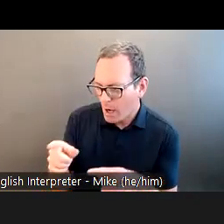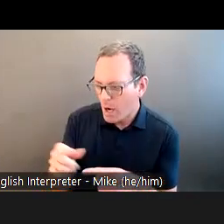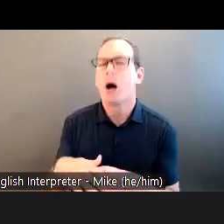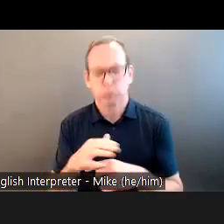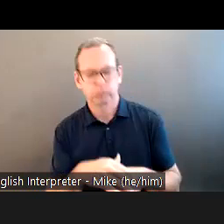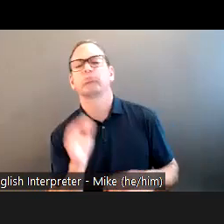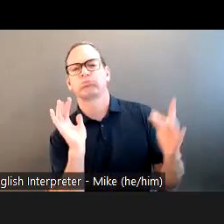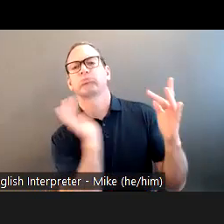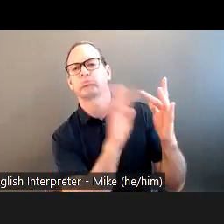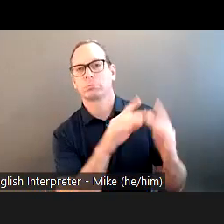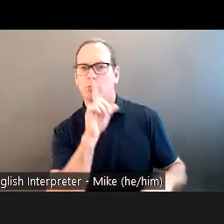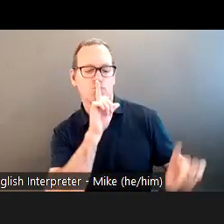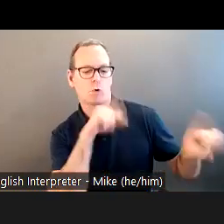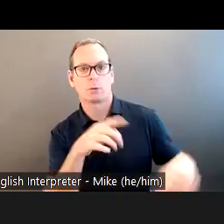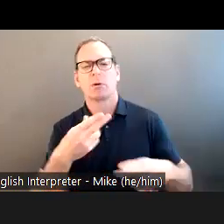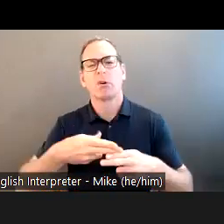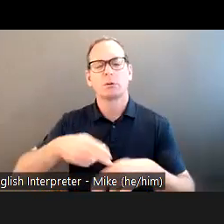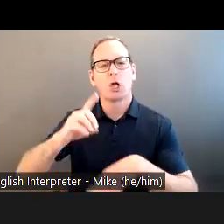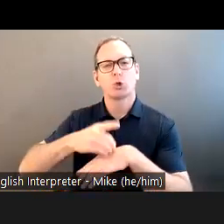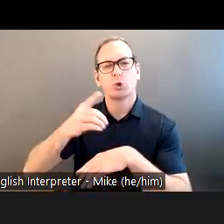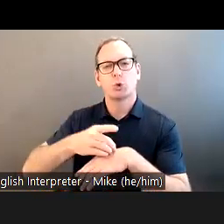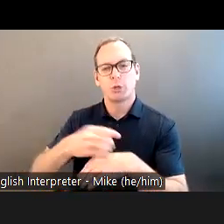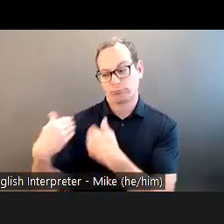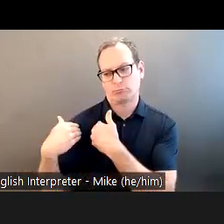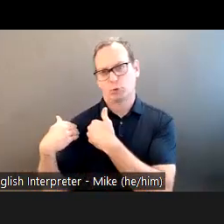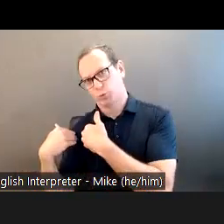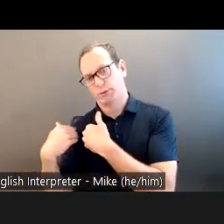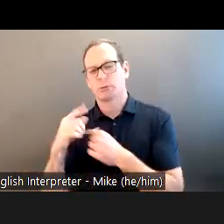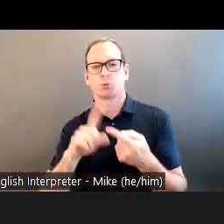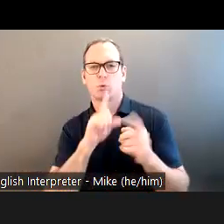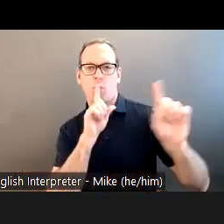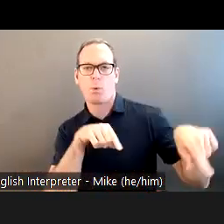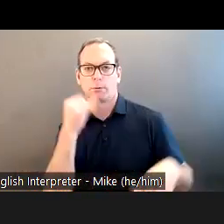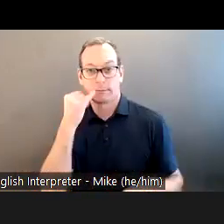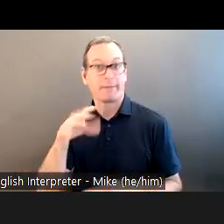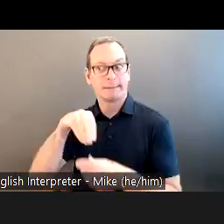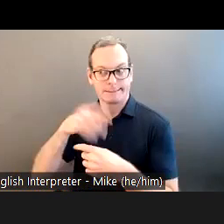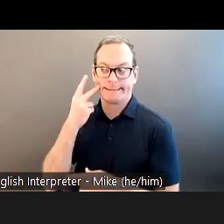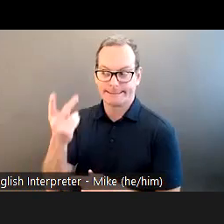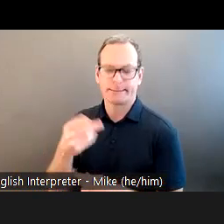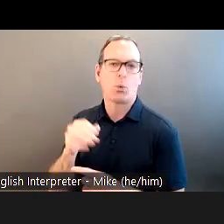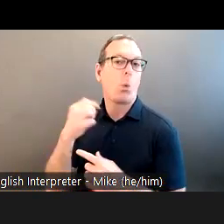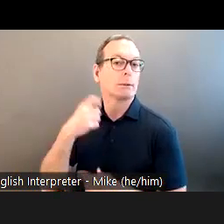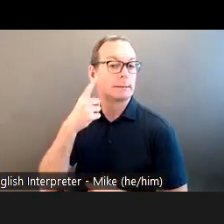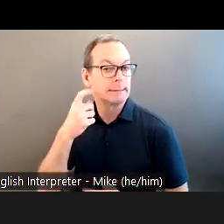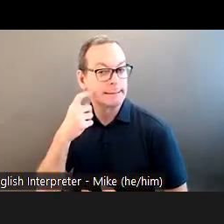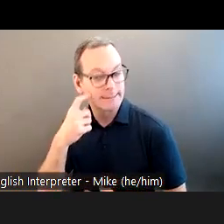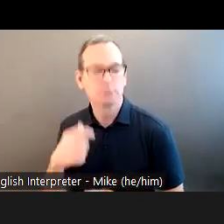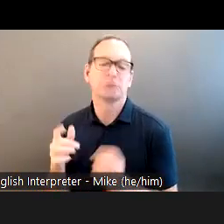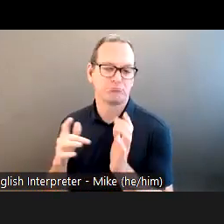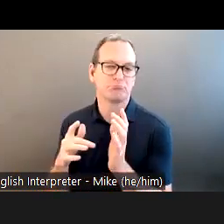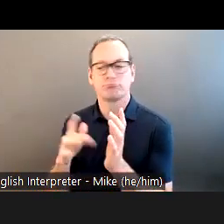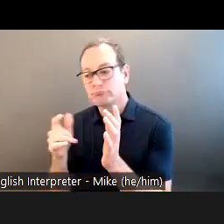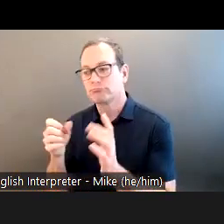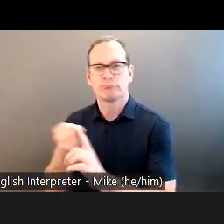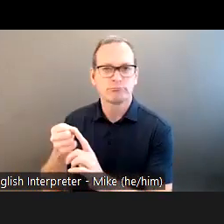But there is a duty to report in long-term care and retirement homes. So definitely that extra element of protection for people